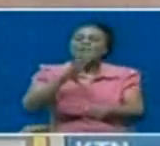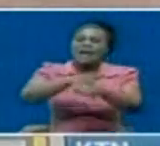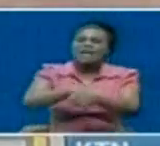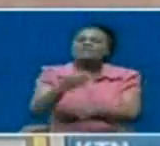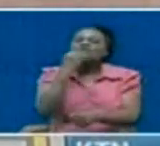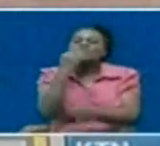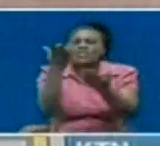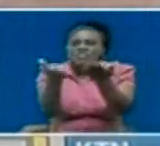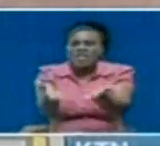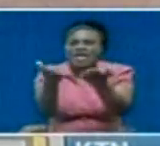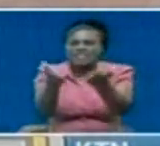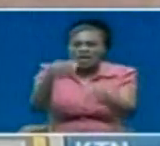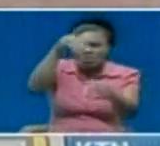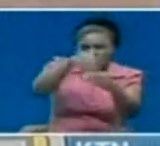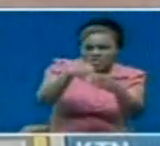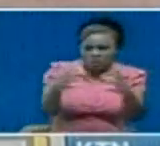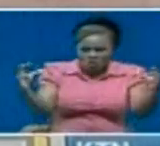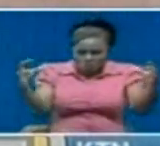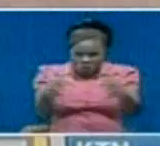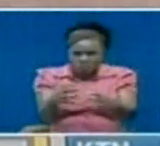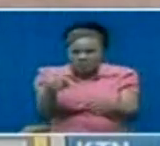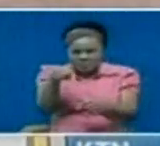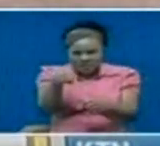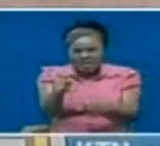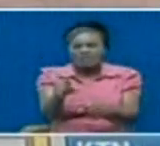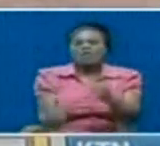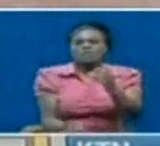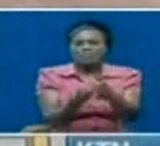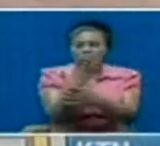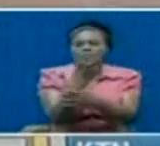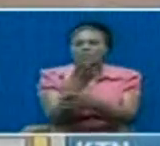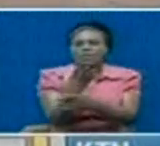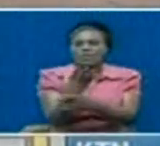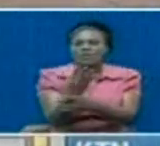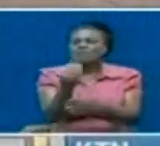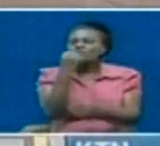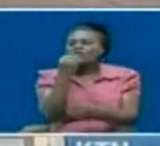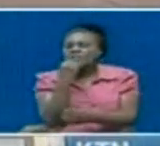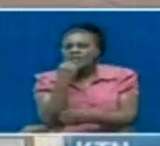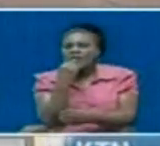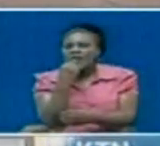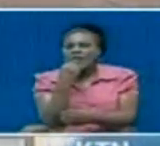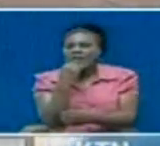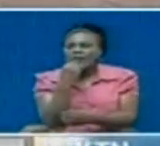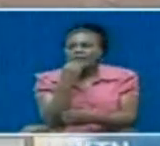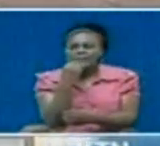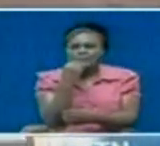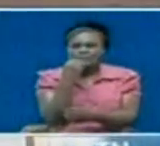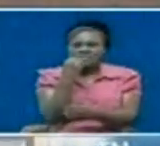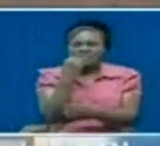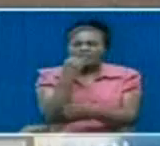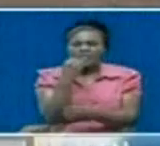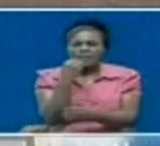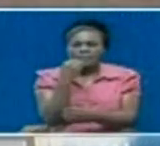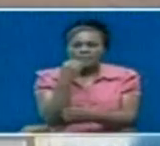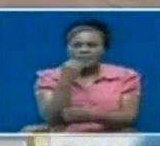there among those people to come out with that kind of mess which is ravaging this country, you know, which is expressed by His Excellency